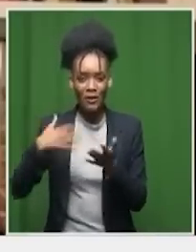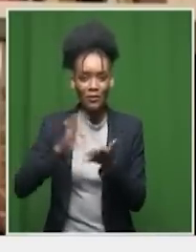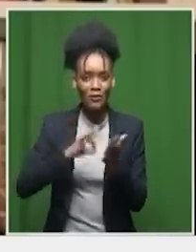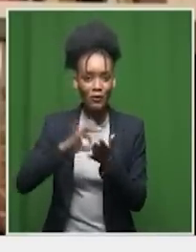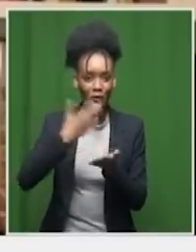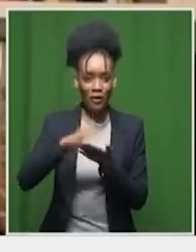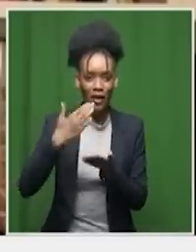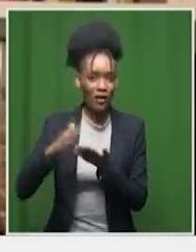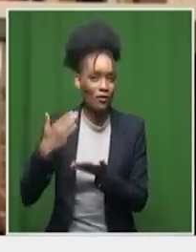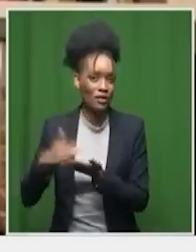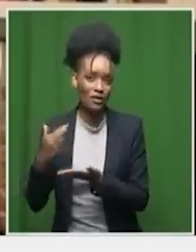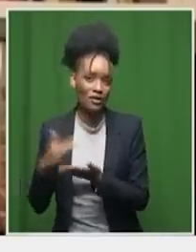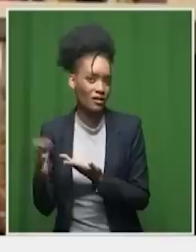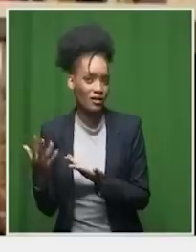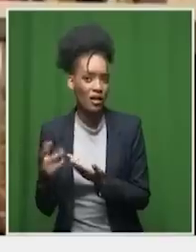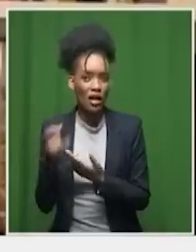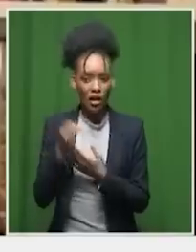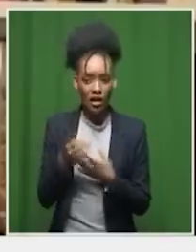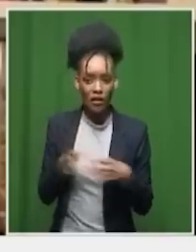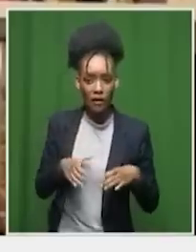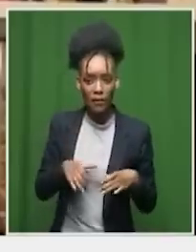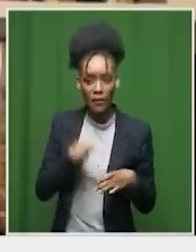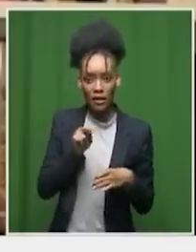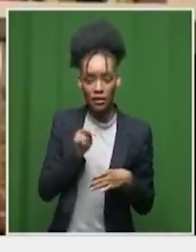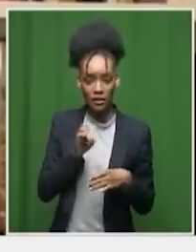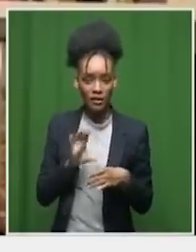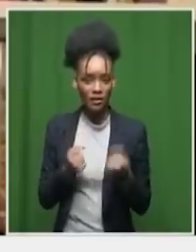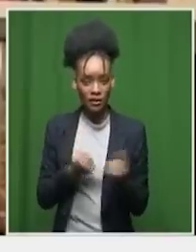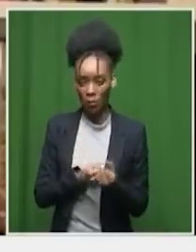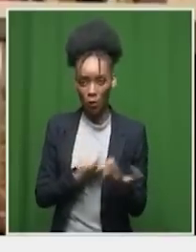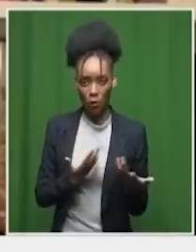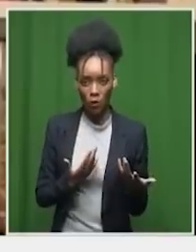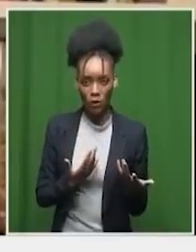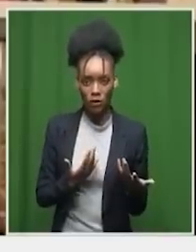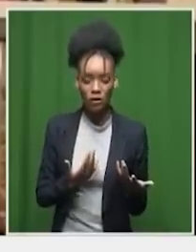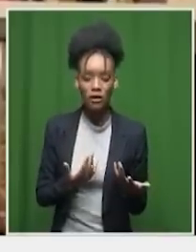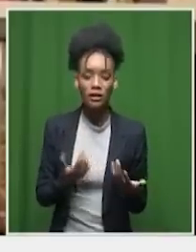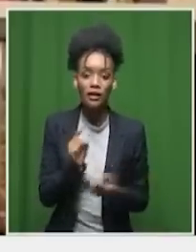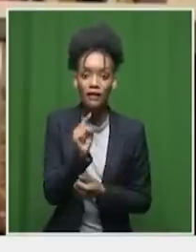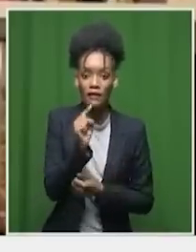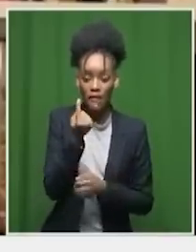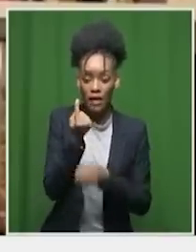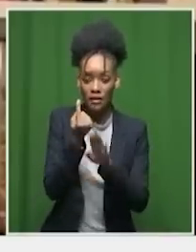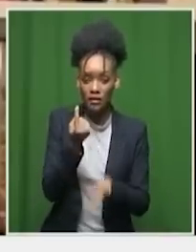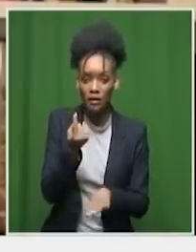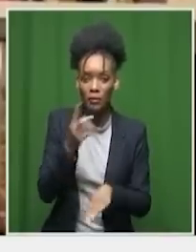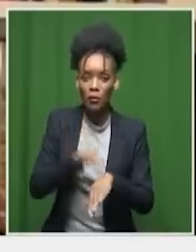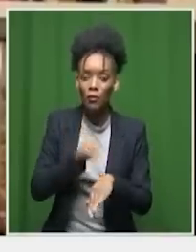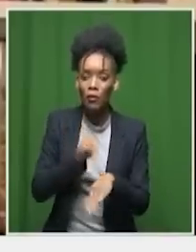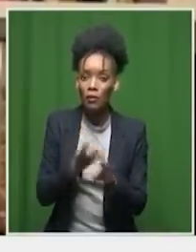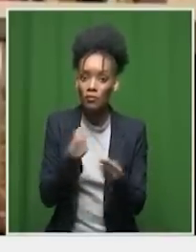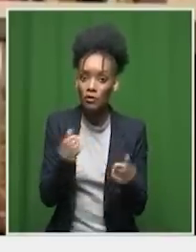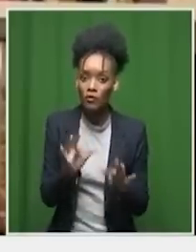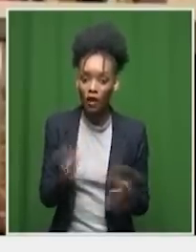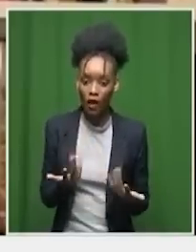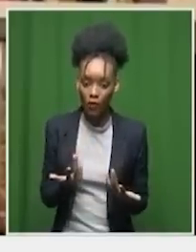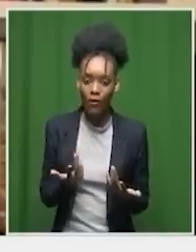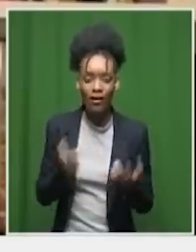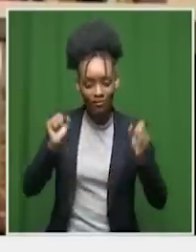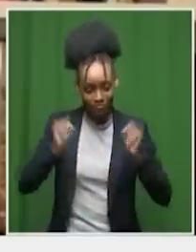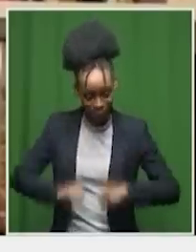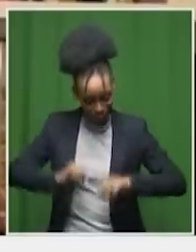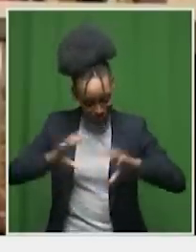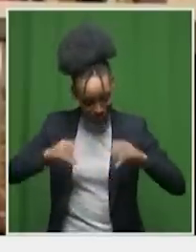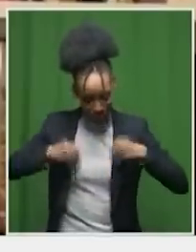the support of the party. The first step to solve a problem is to admit that there's a problem instead